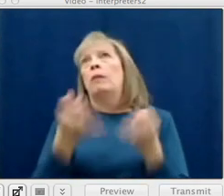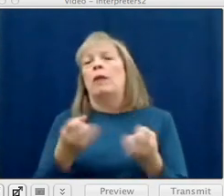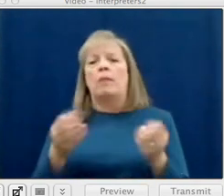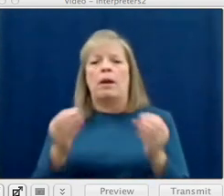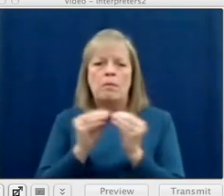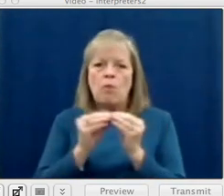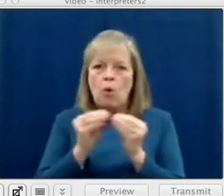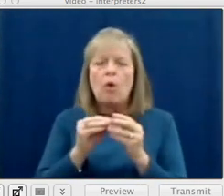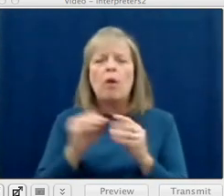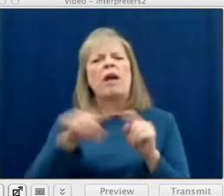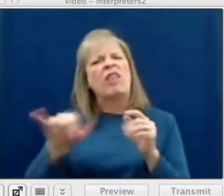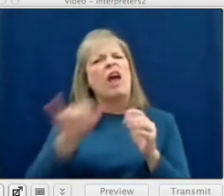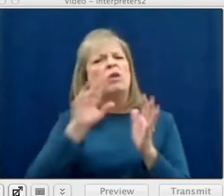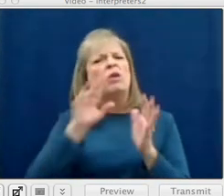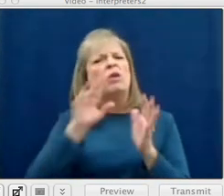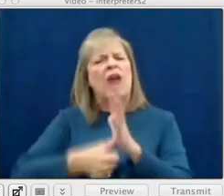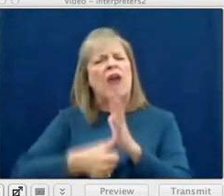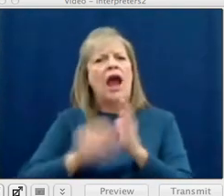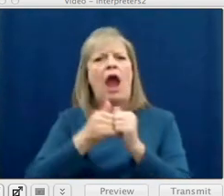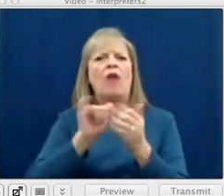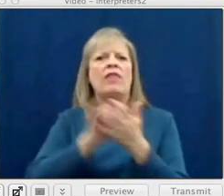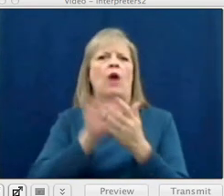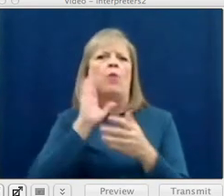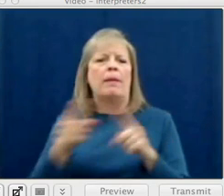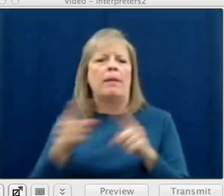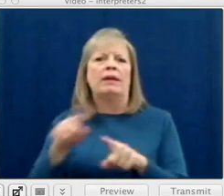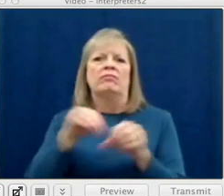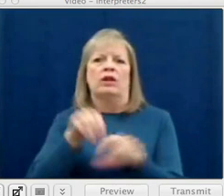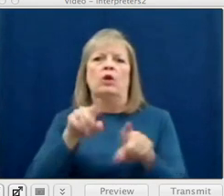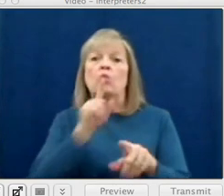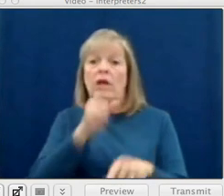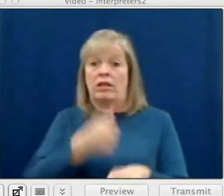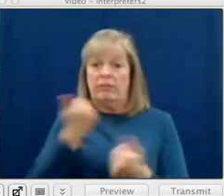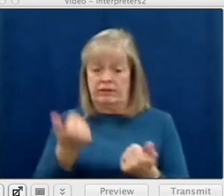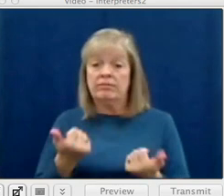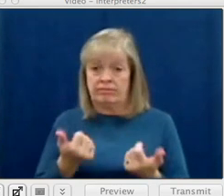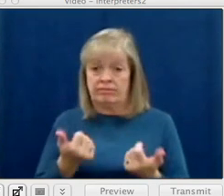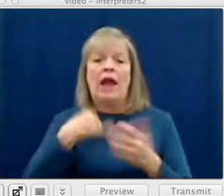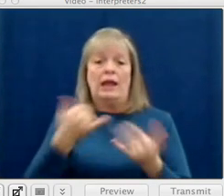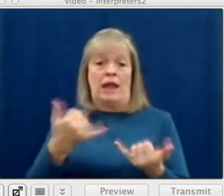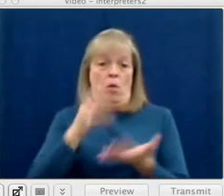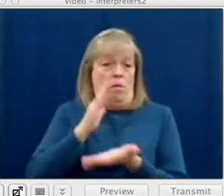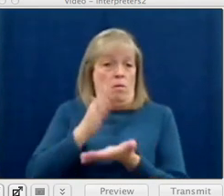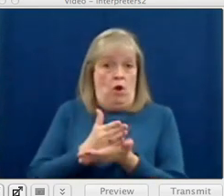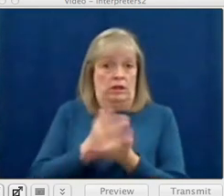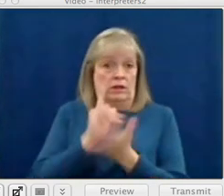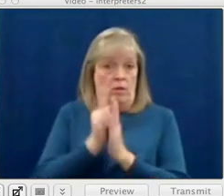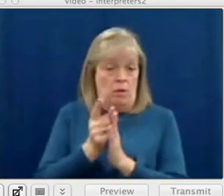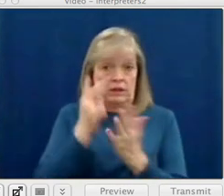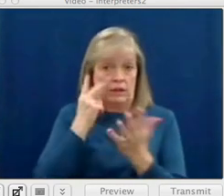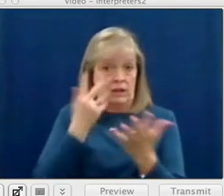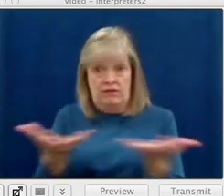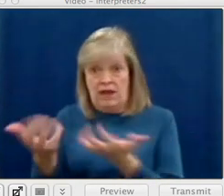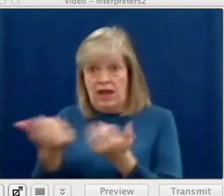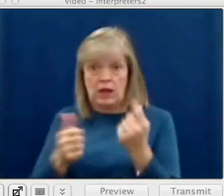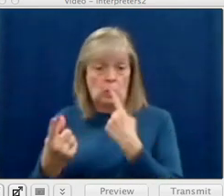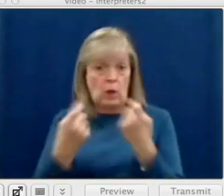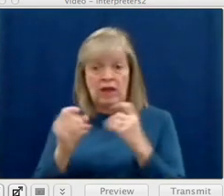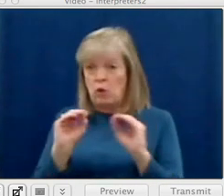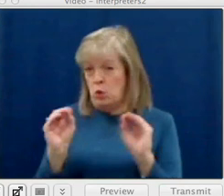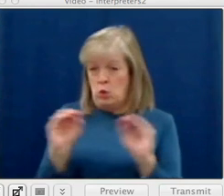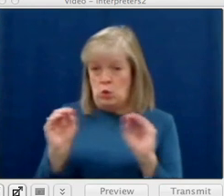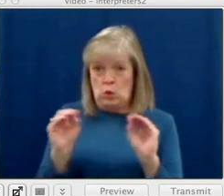highlighted how that plays out in sort of real life. I'm going to pause. If there aren't any burning questions,